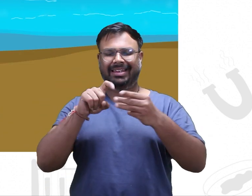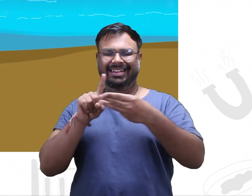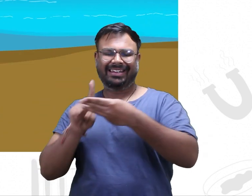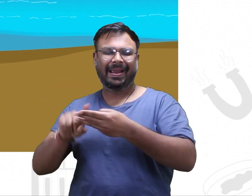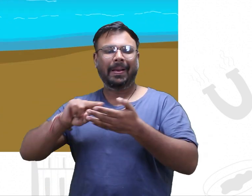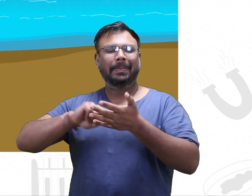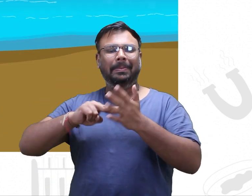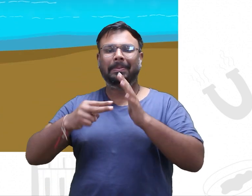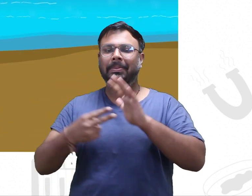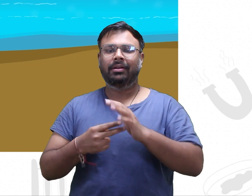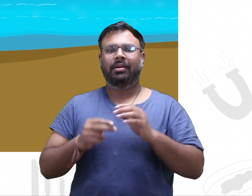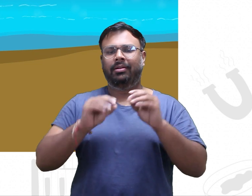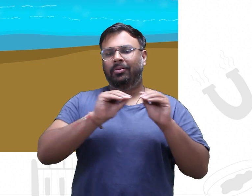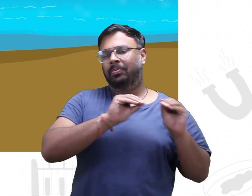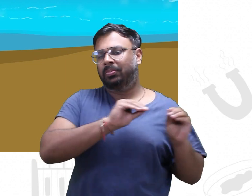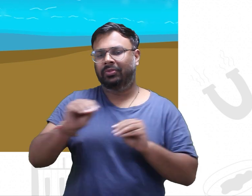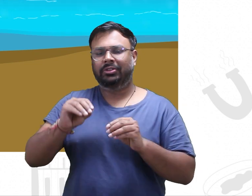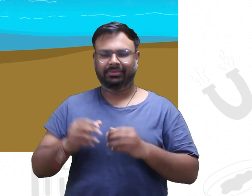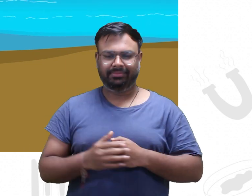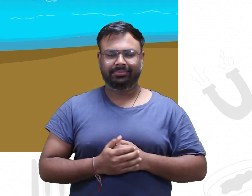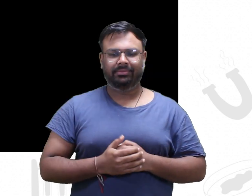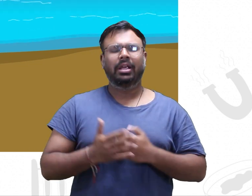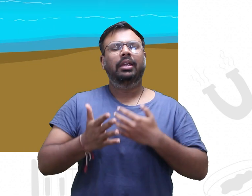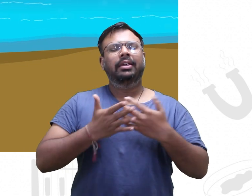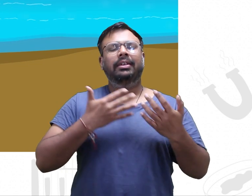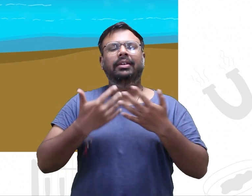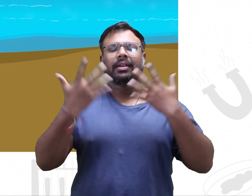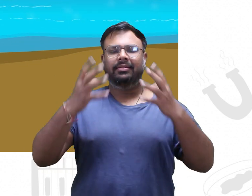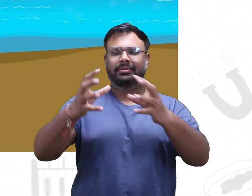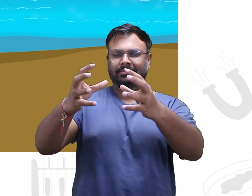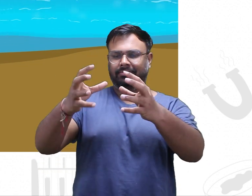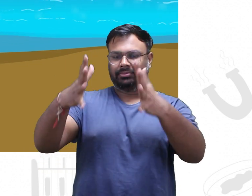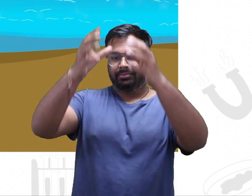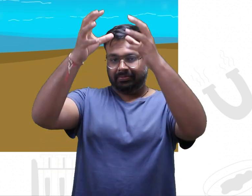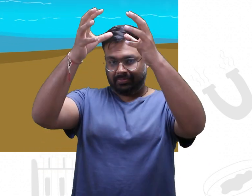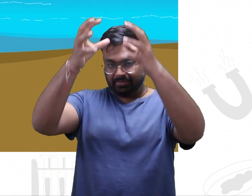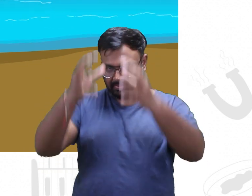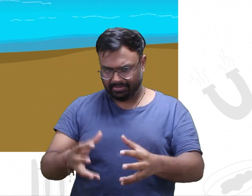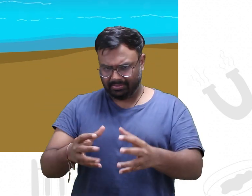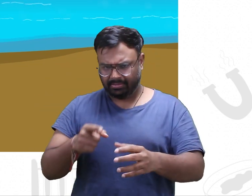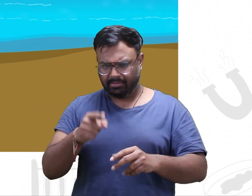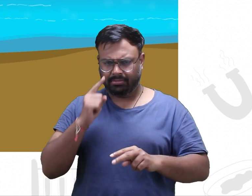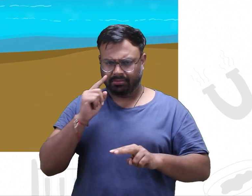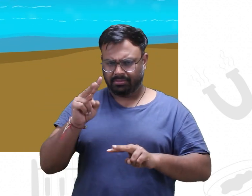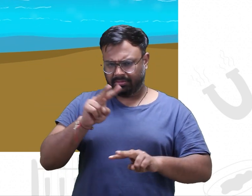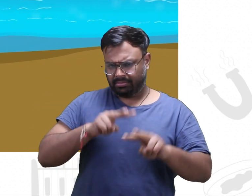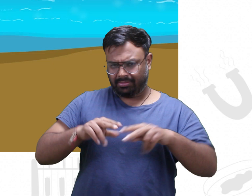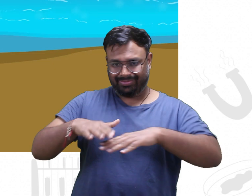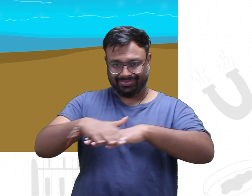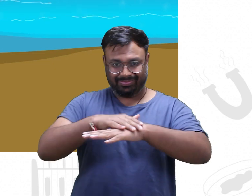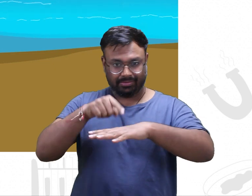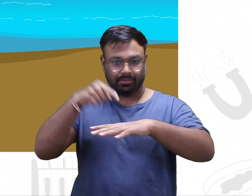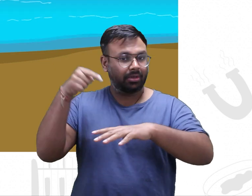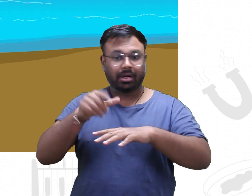increases. Also, is its kinetic energy. But when the ball touches the sand